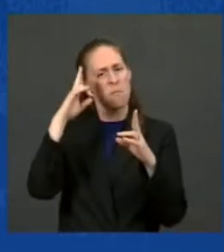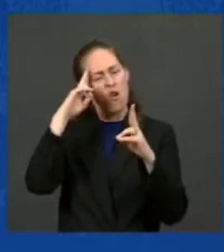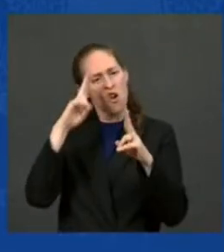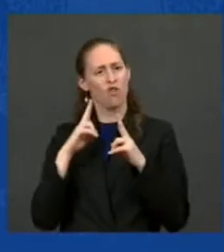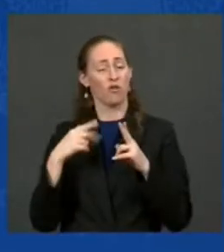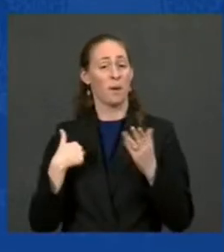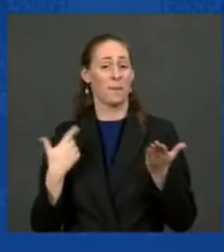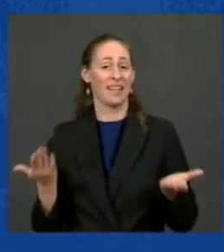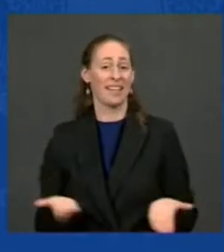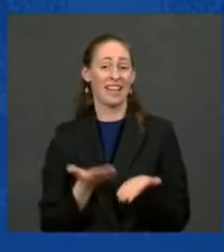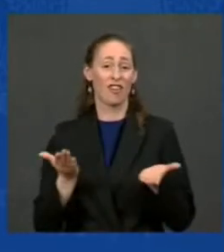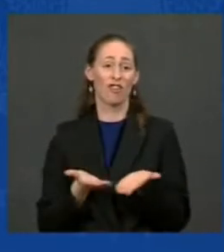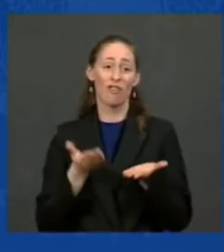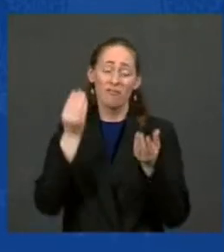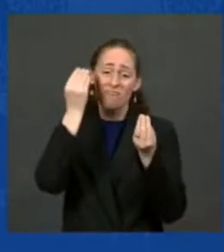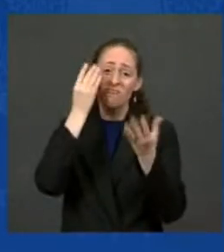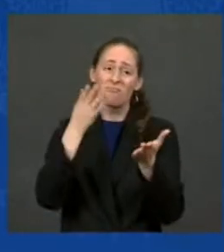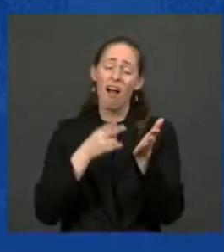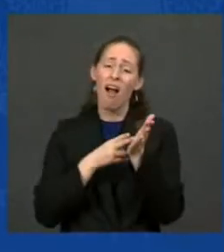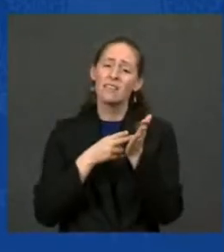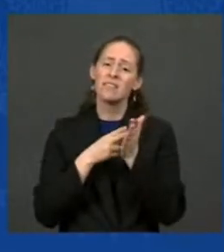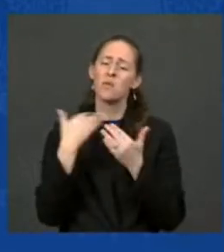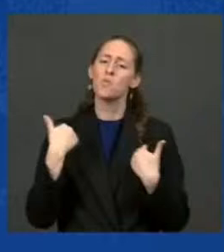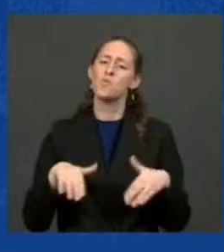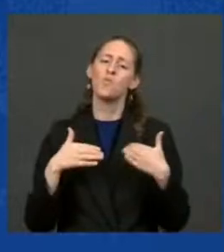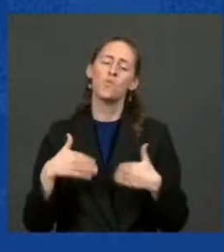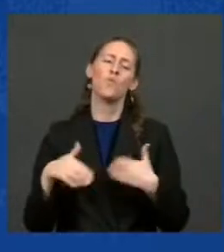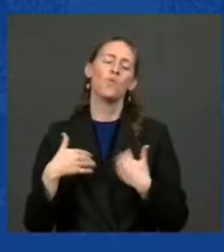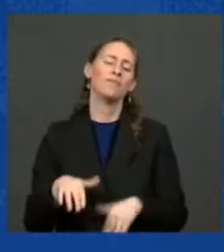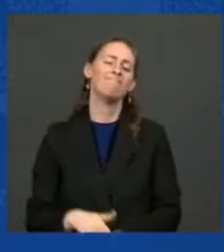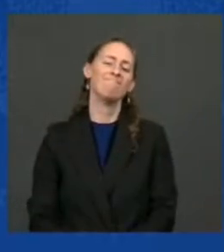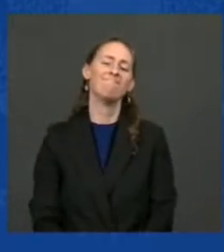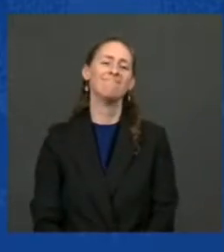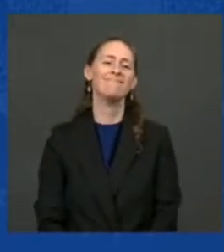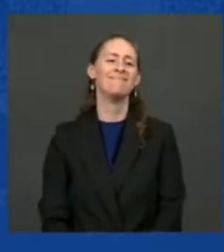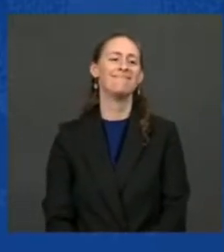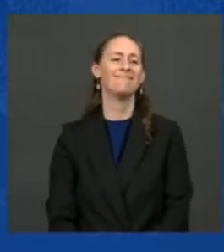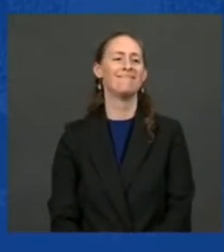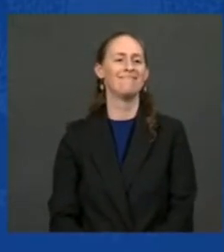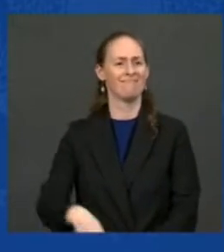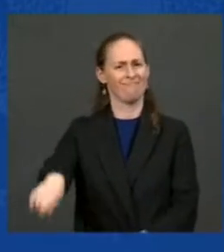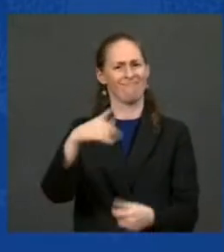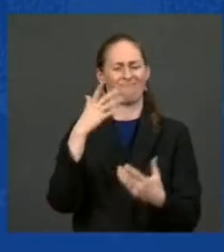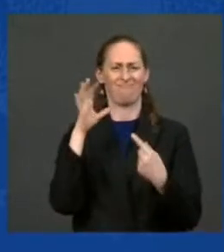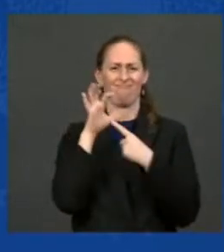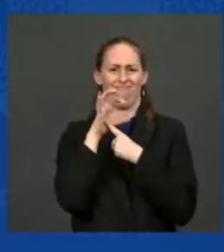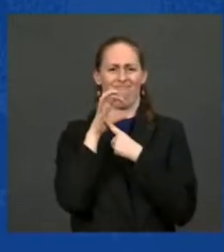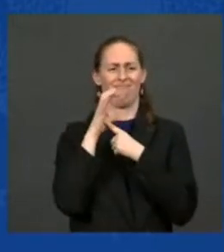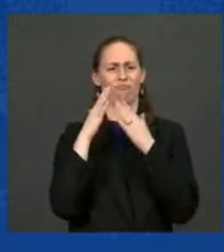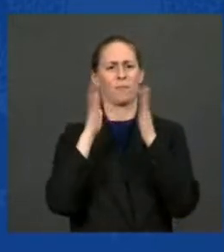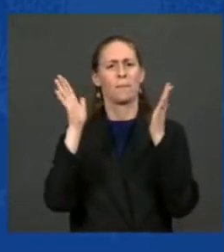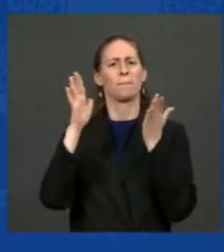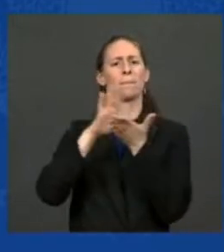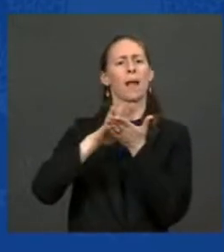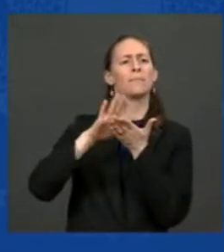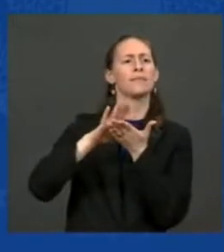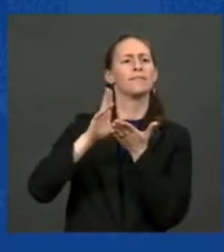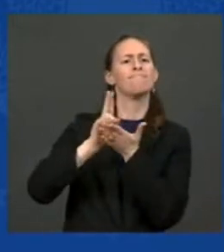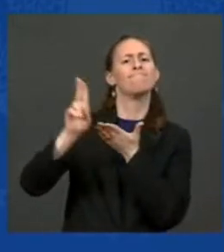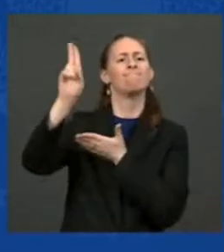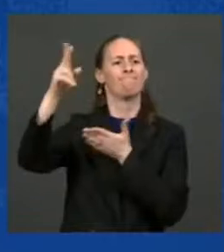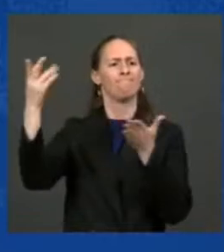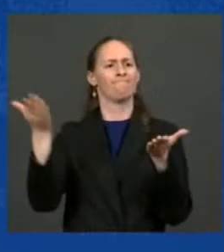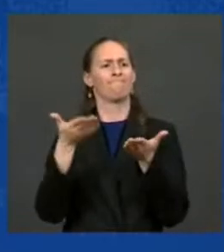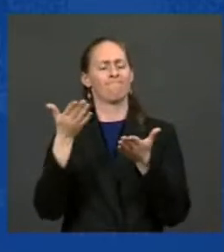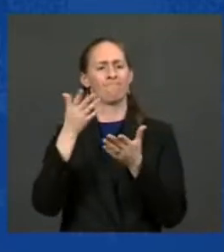a genuine honor. And at this great public university, celebrating the life and legacy of not one,